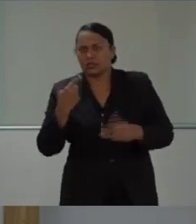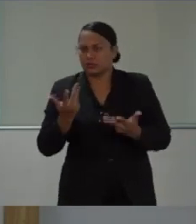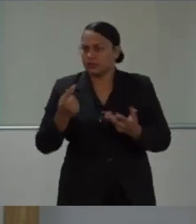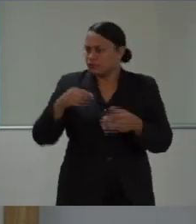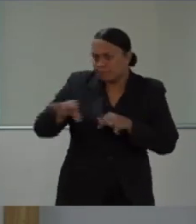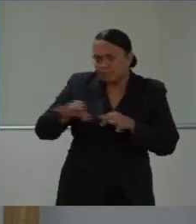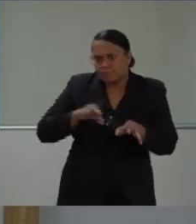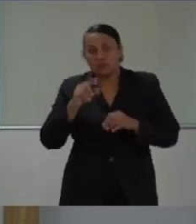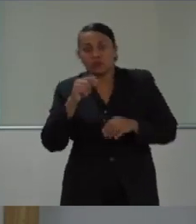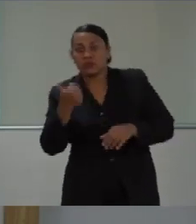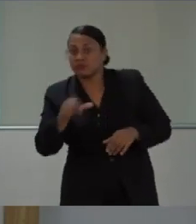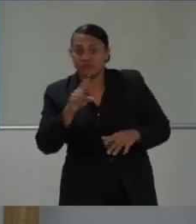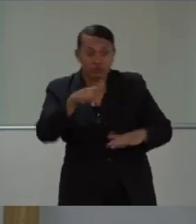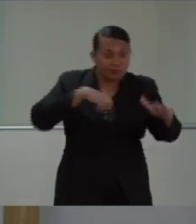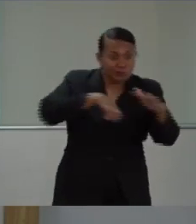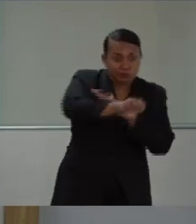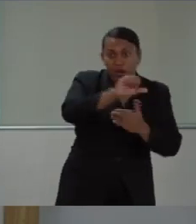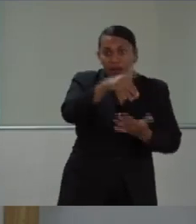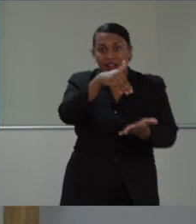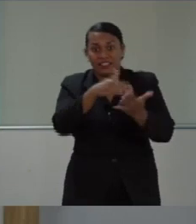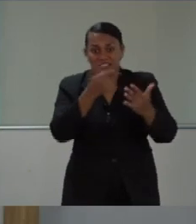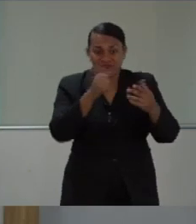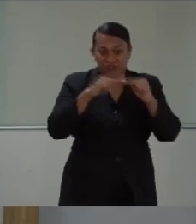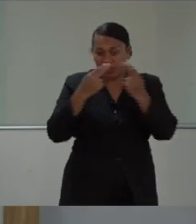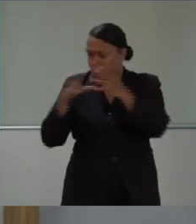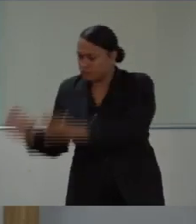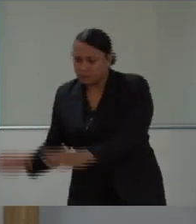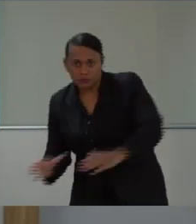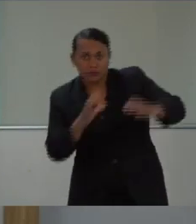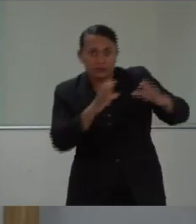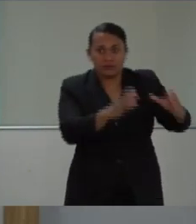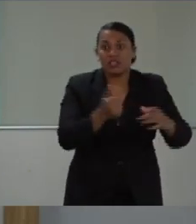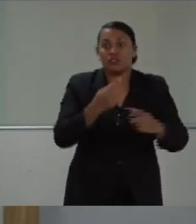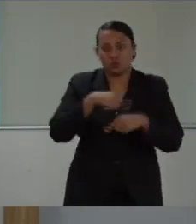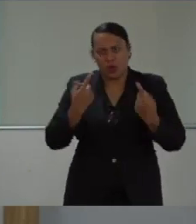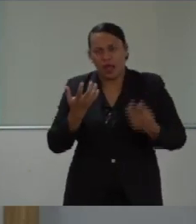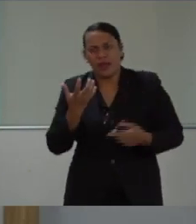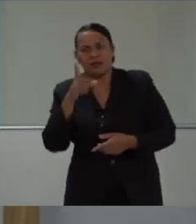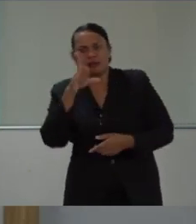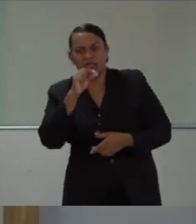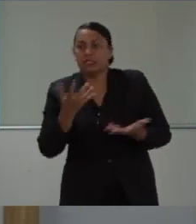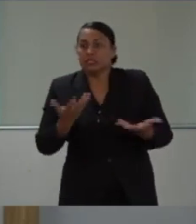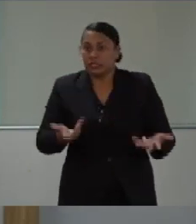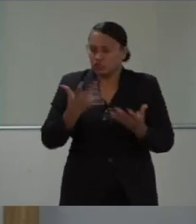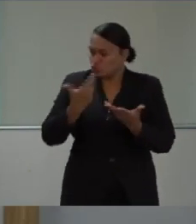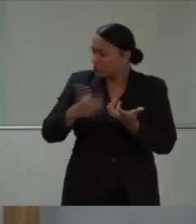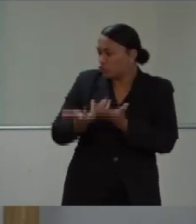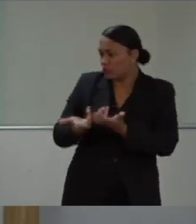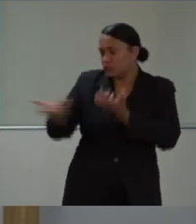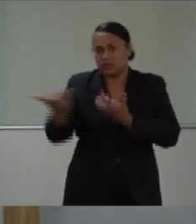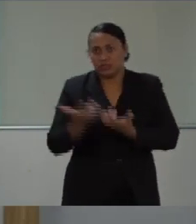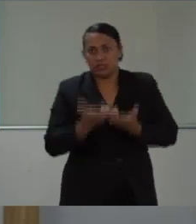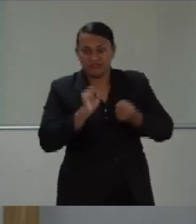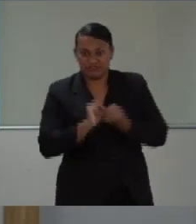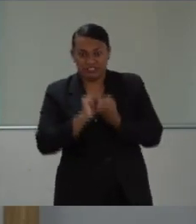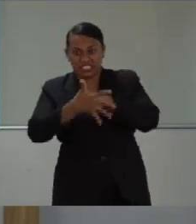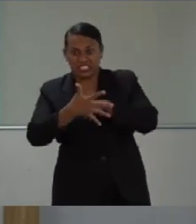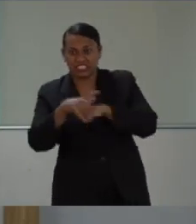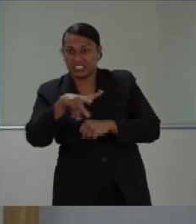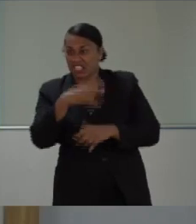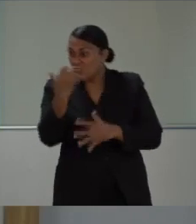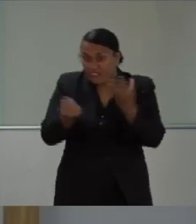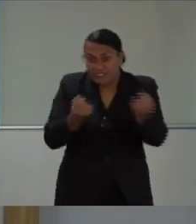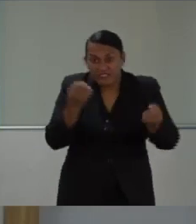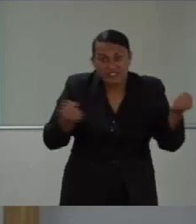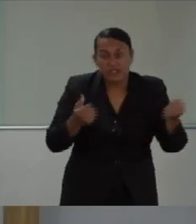the evacuees and Fijians who are close contacts of existing COVID positive patients. So you should have no